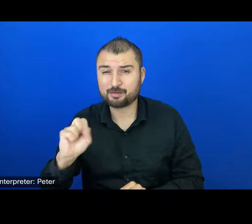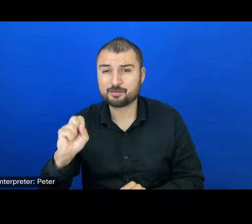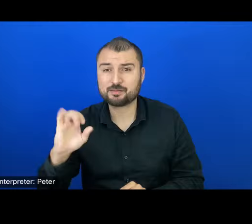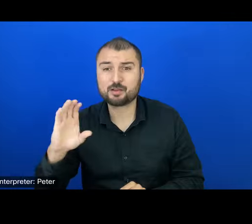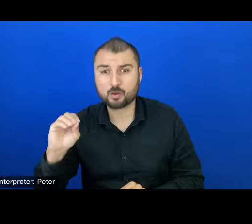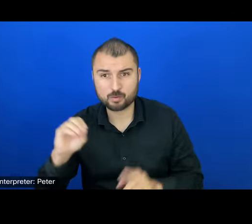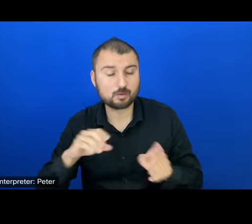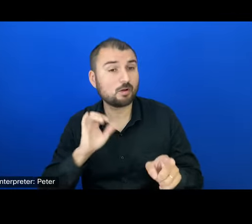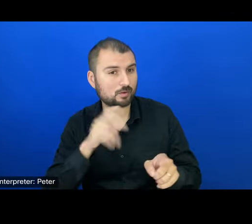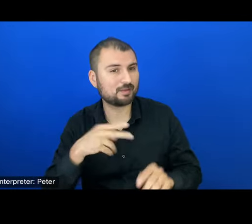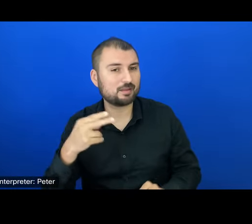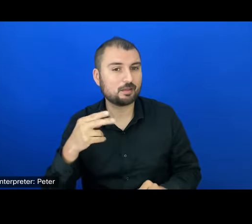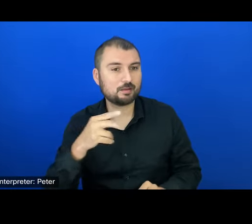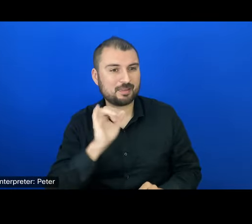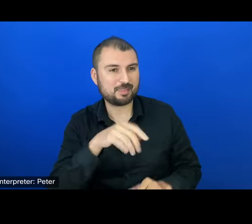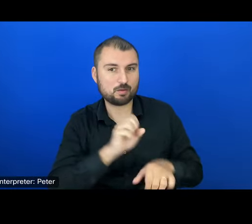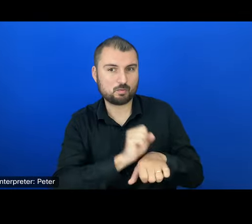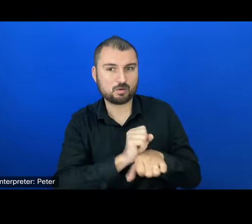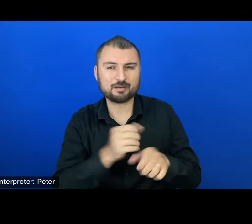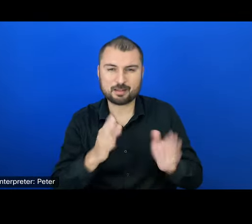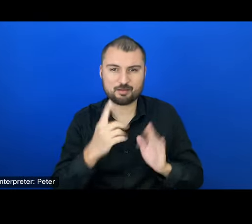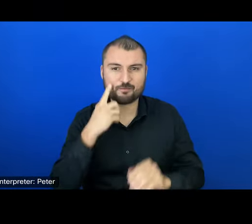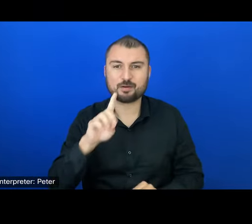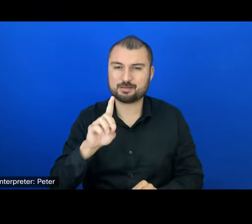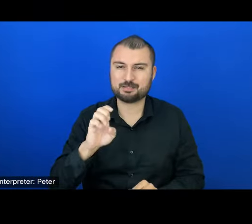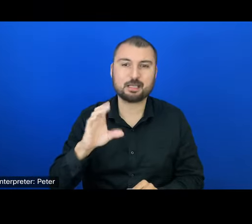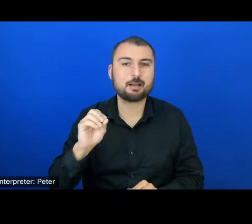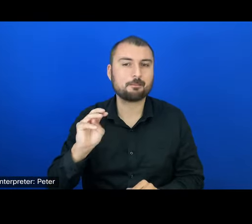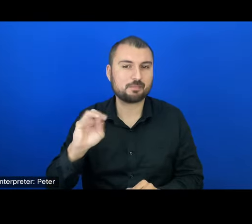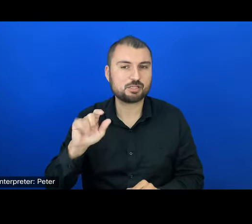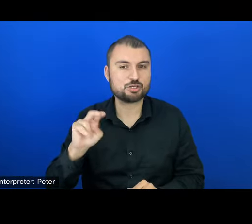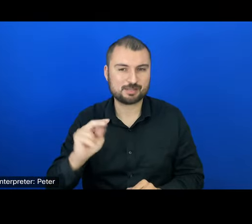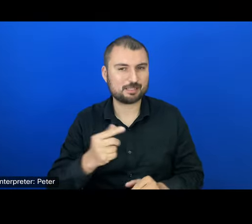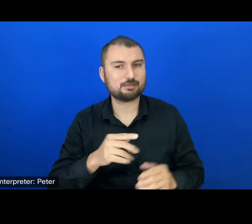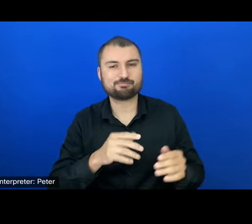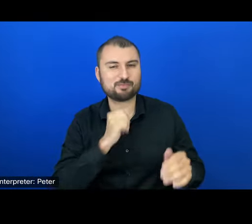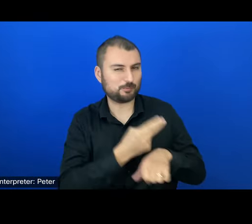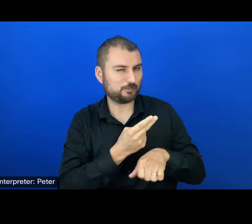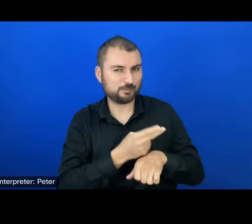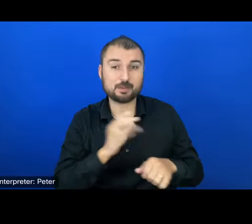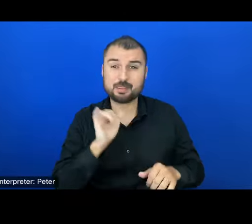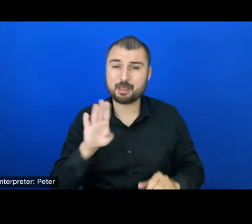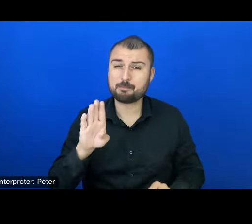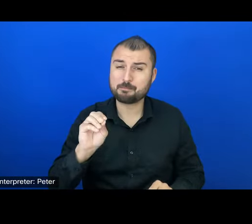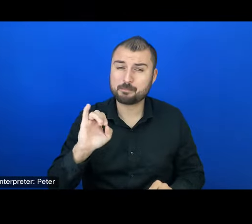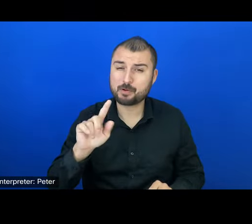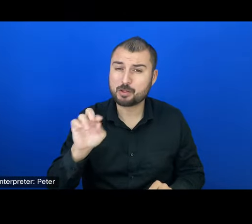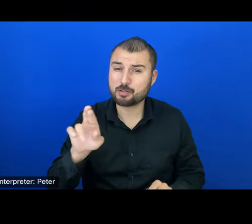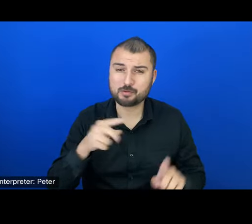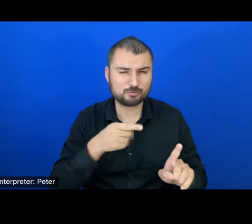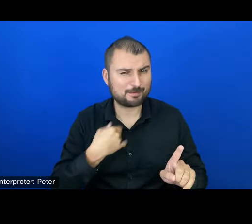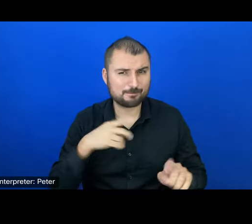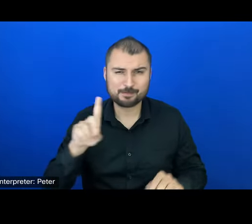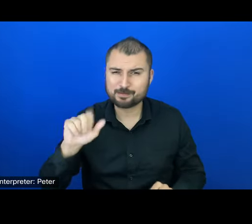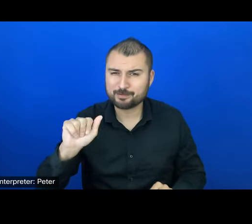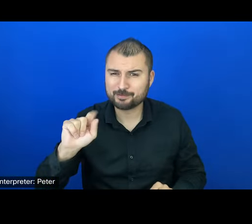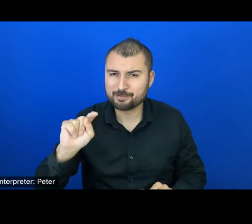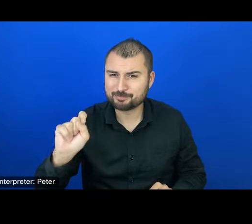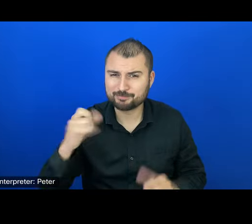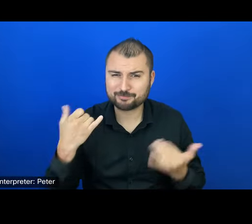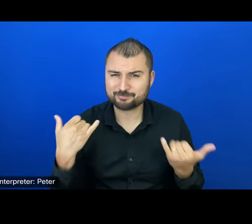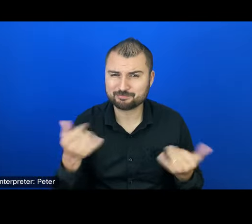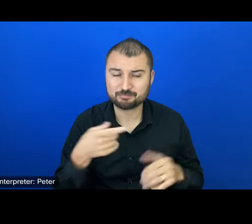HVAC work is to allow for decommissioning of the boiler. Do you have a date for that at this time?